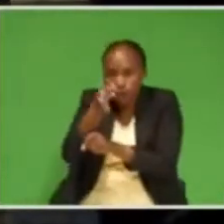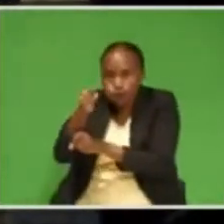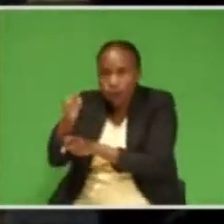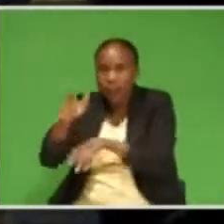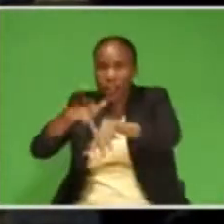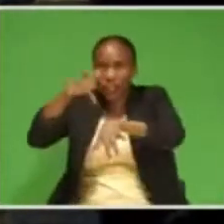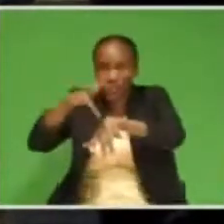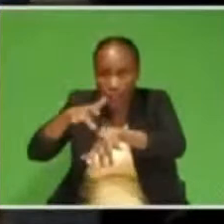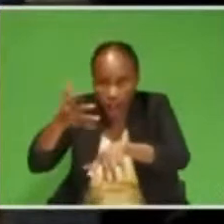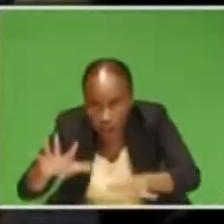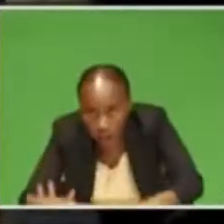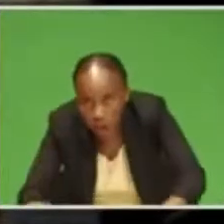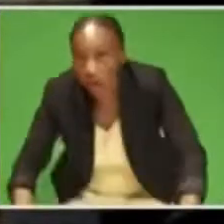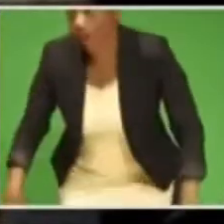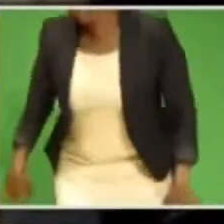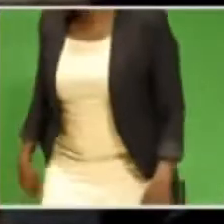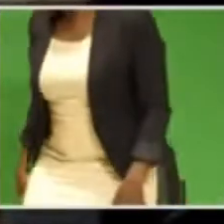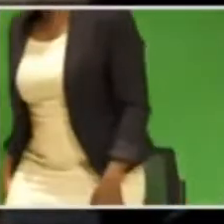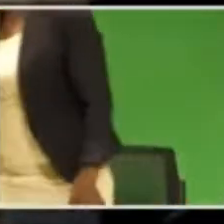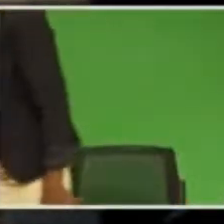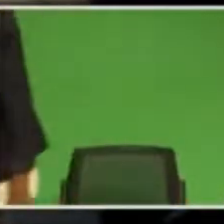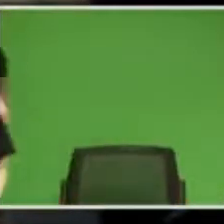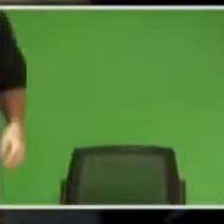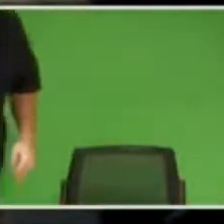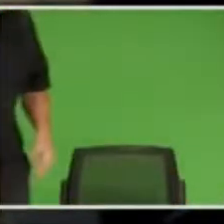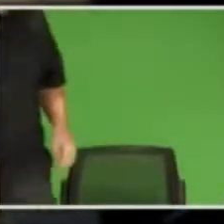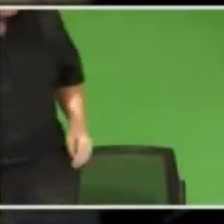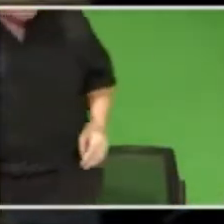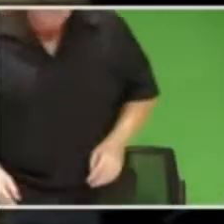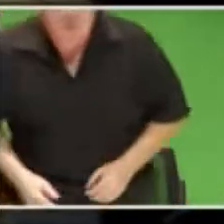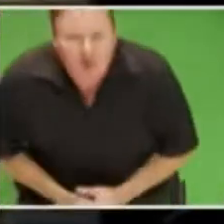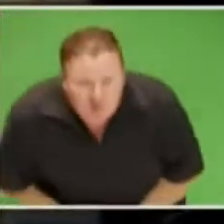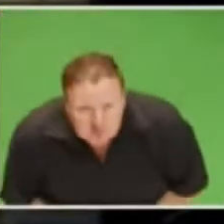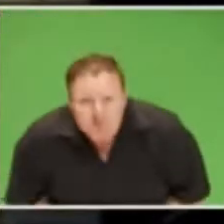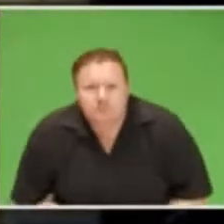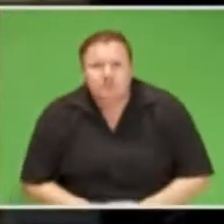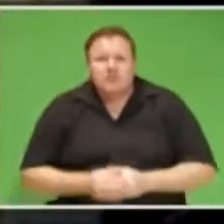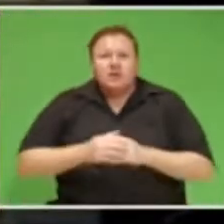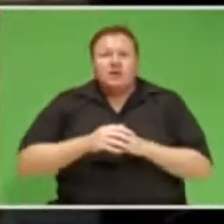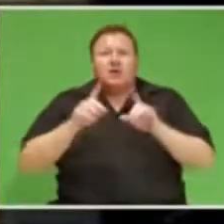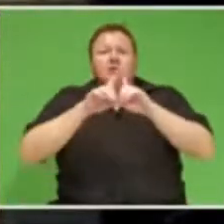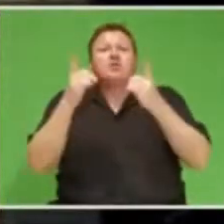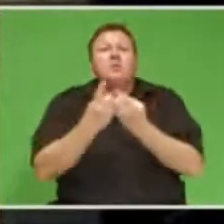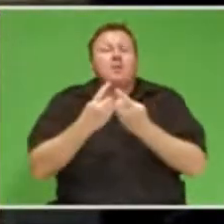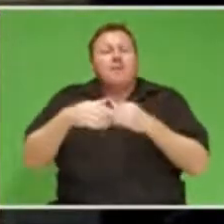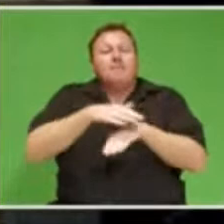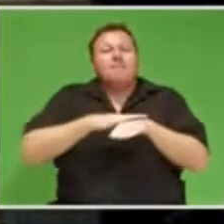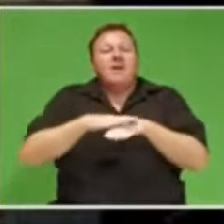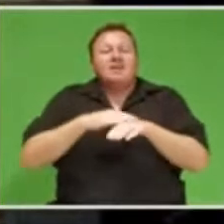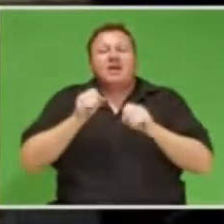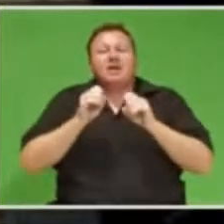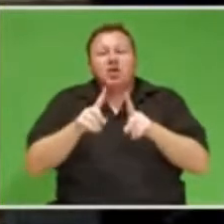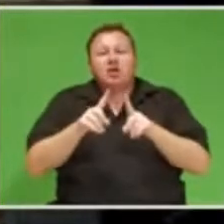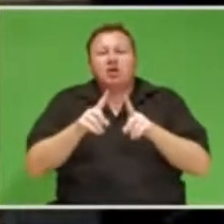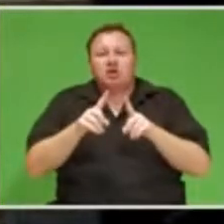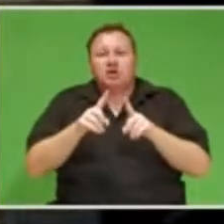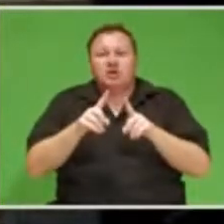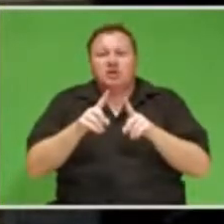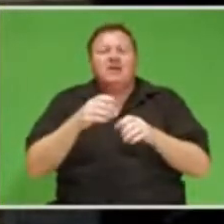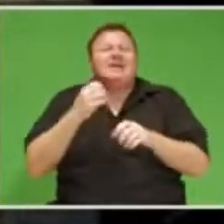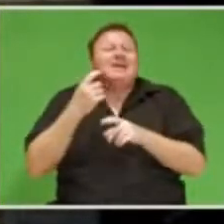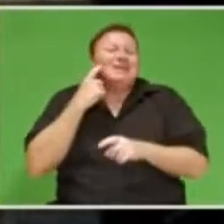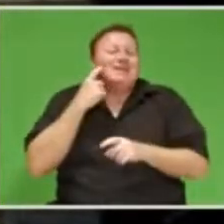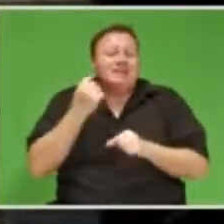The Department of Basic Education is streamlining the requirements of the Early Childhood Development Centers to